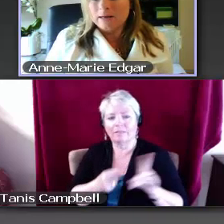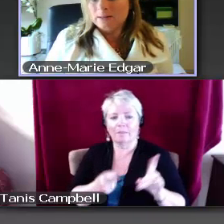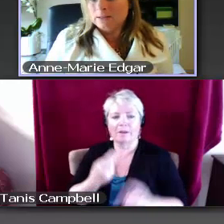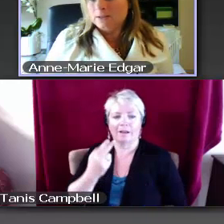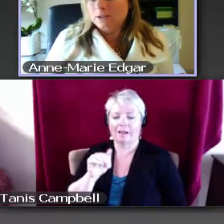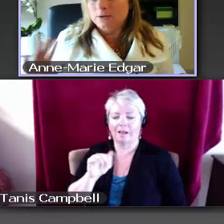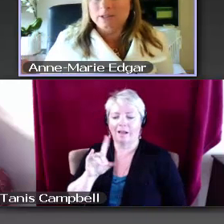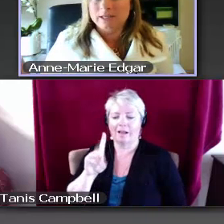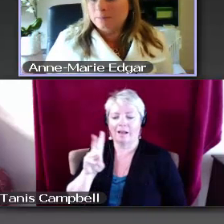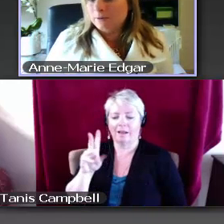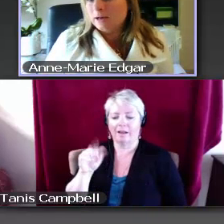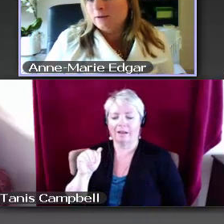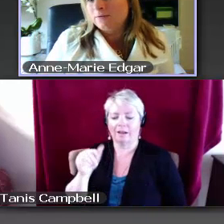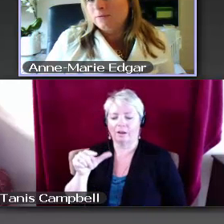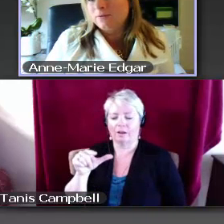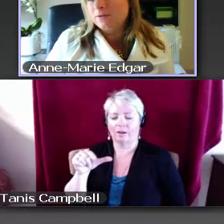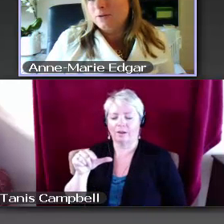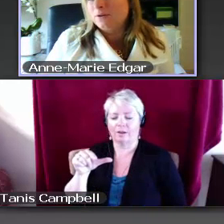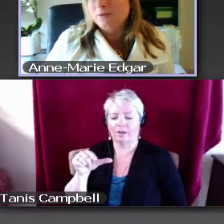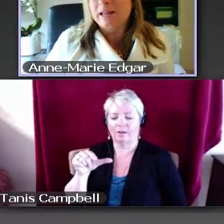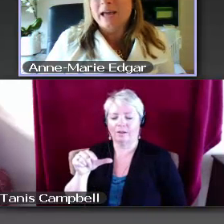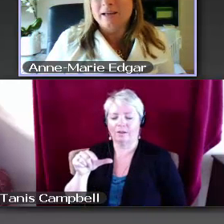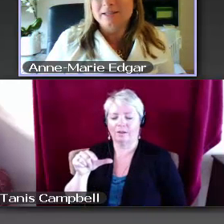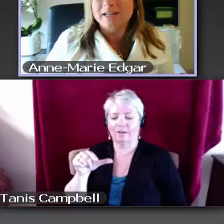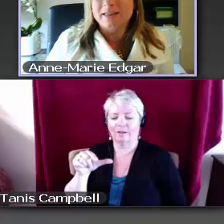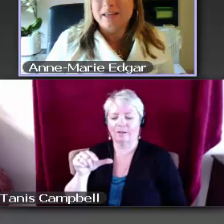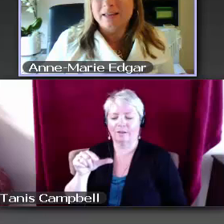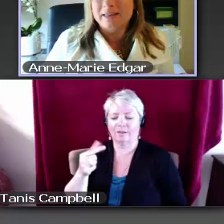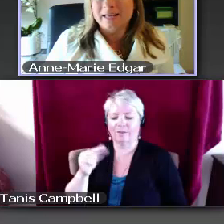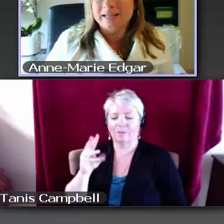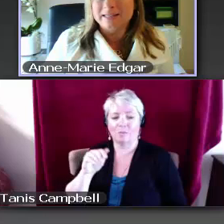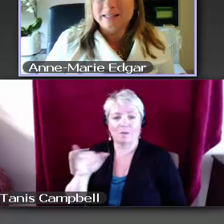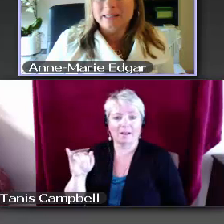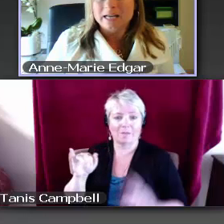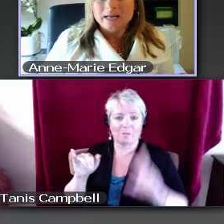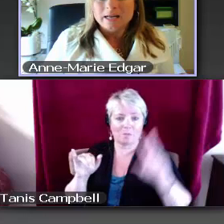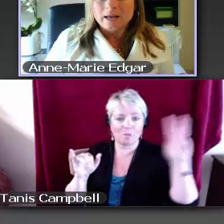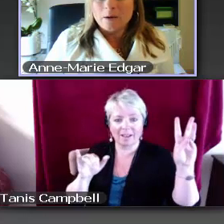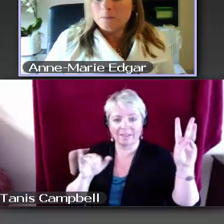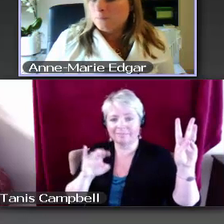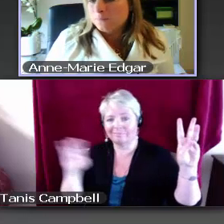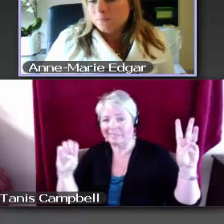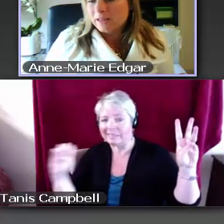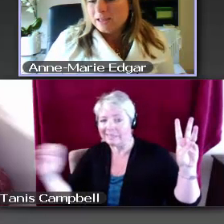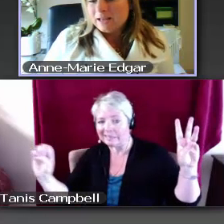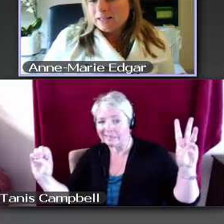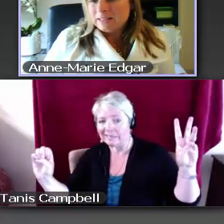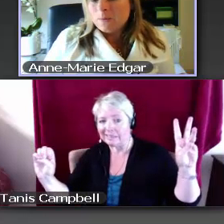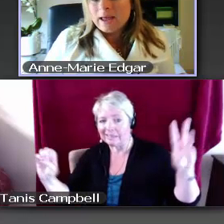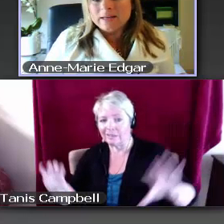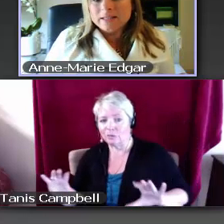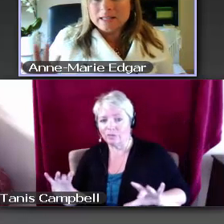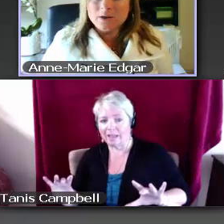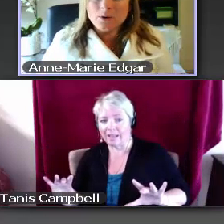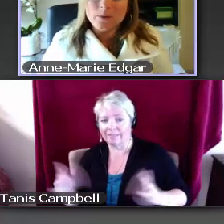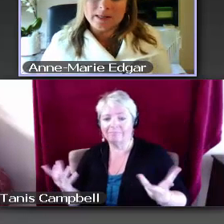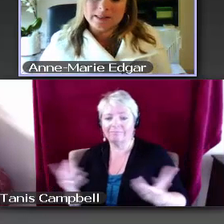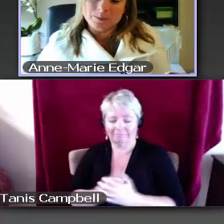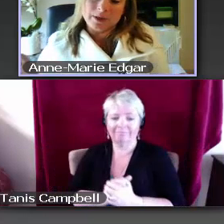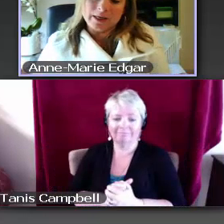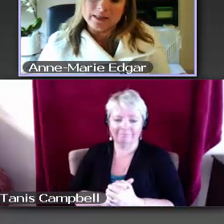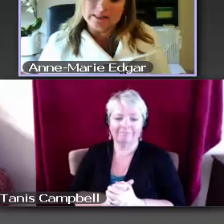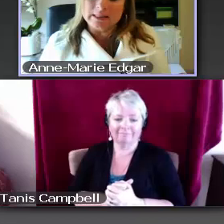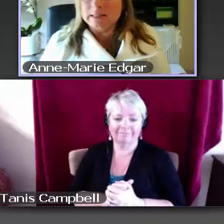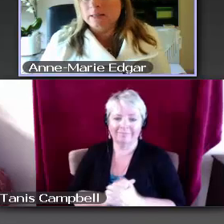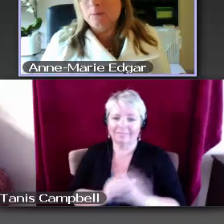in the west to the tip of Newfoundland in the east. And you know,